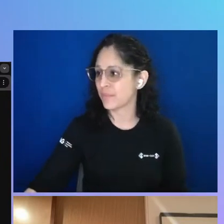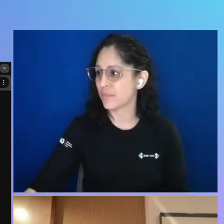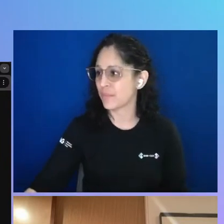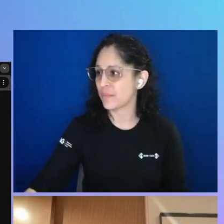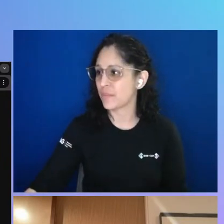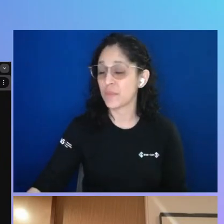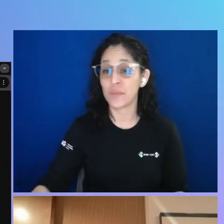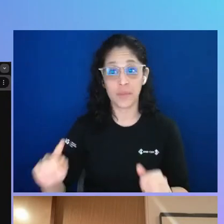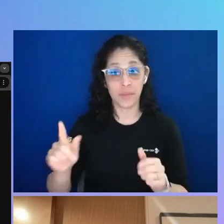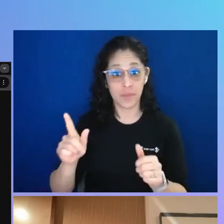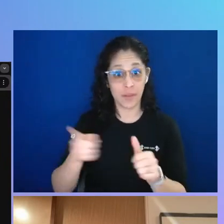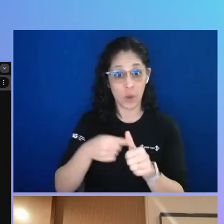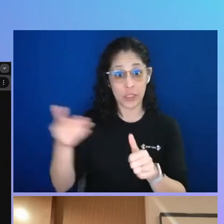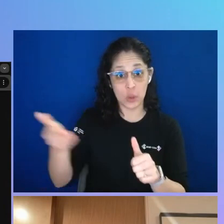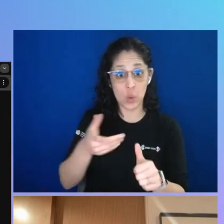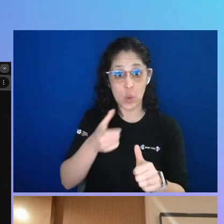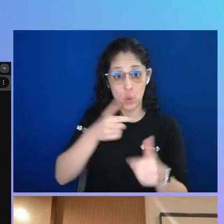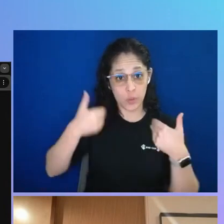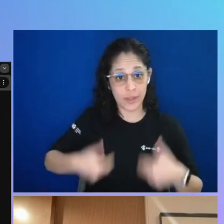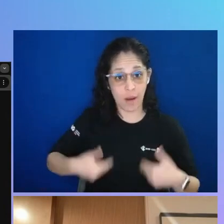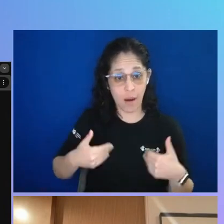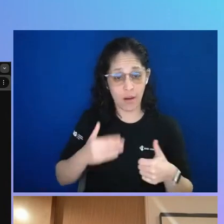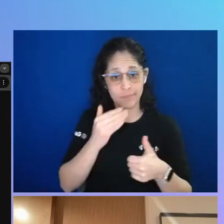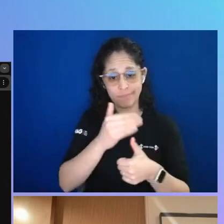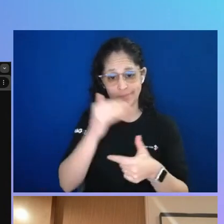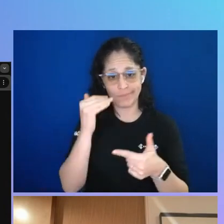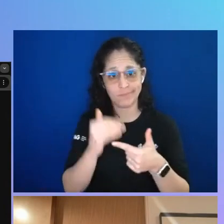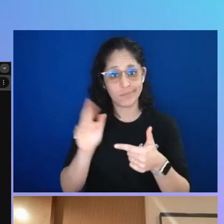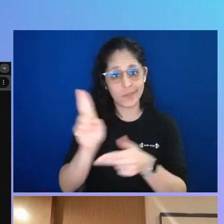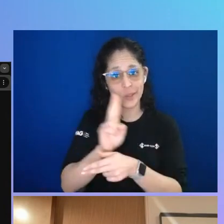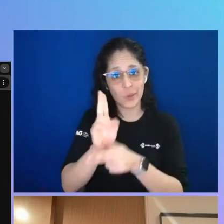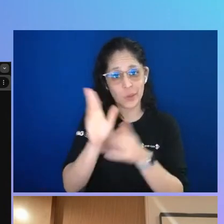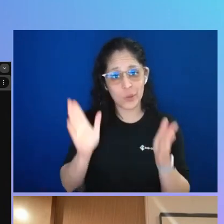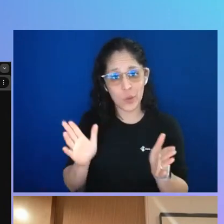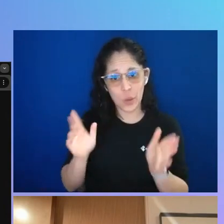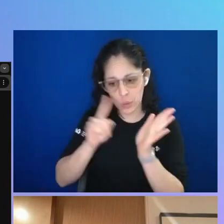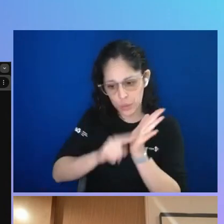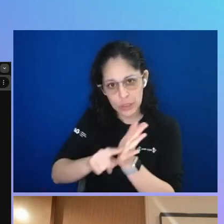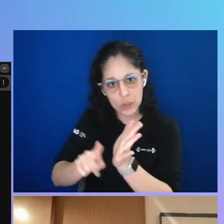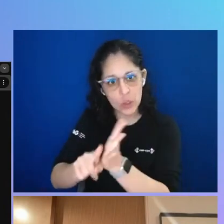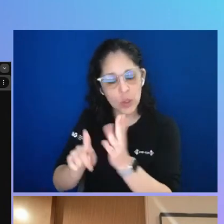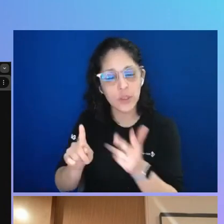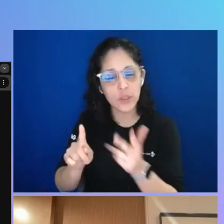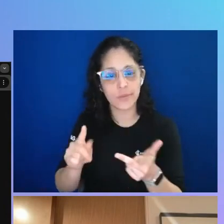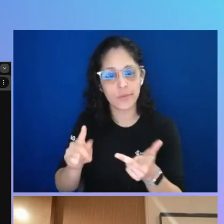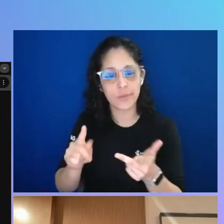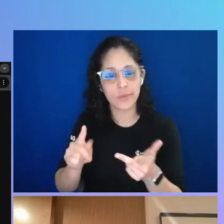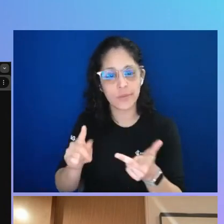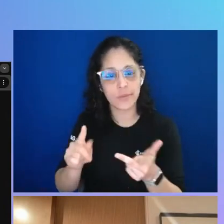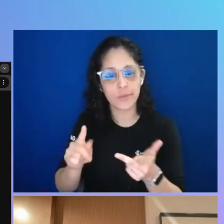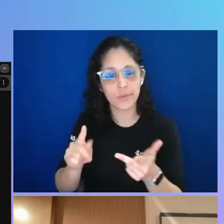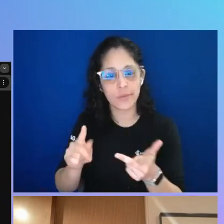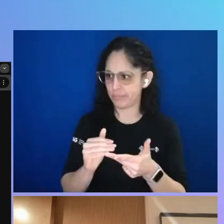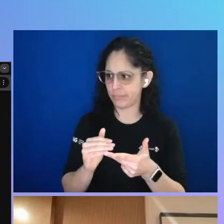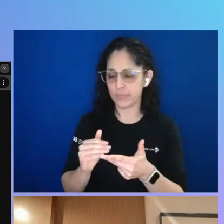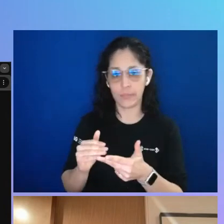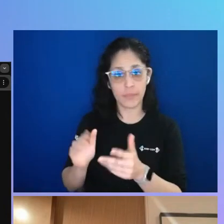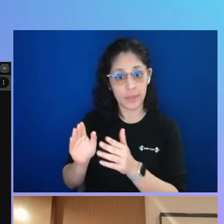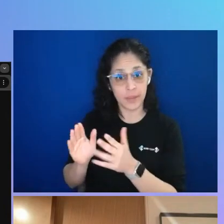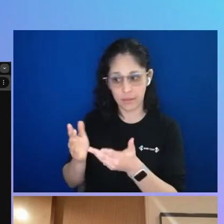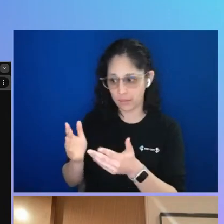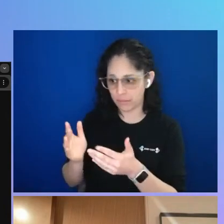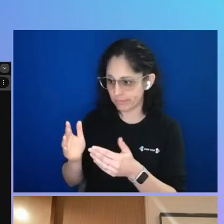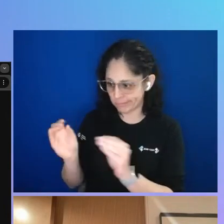user research at Peloton. Next, I'll tease how we went from 0 to 1 developing the Peloton